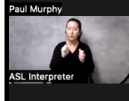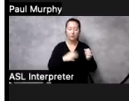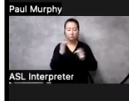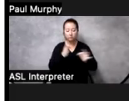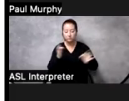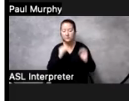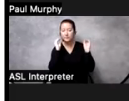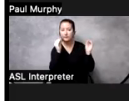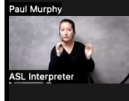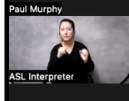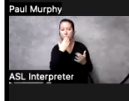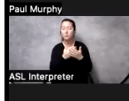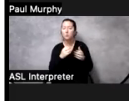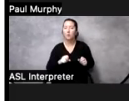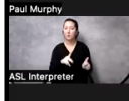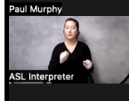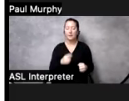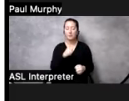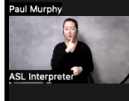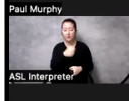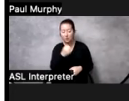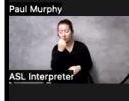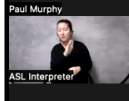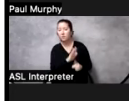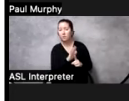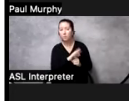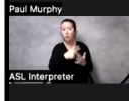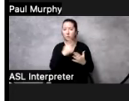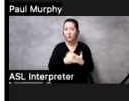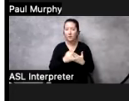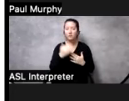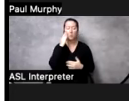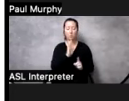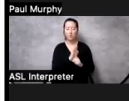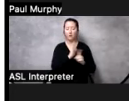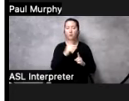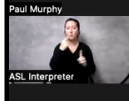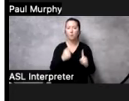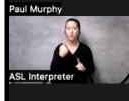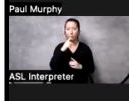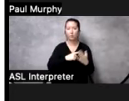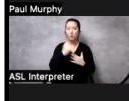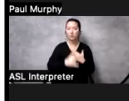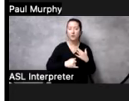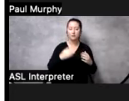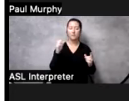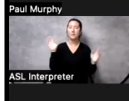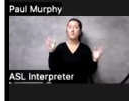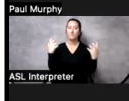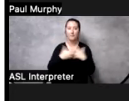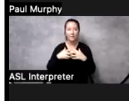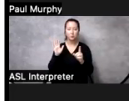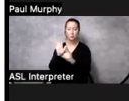as an opportunity to make sure that they understand the project well, that their goals of the project align with your goals. And this gives you